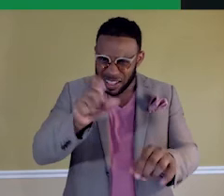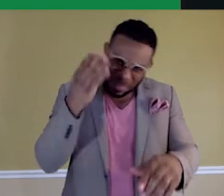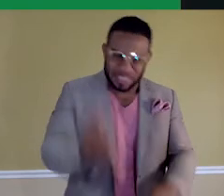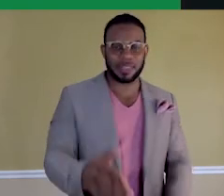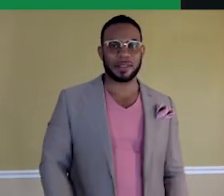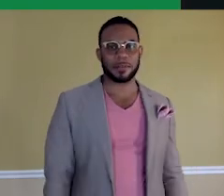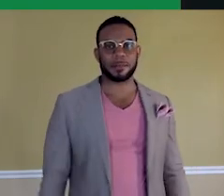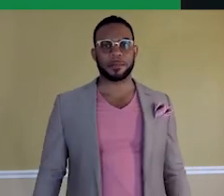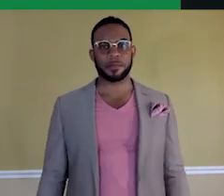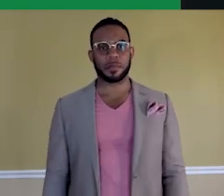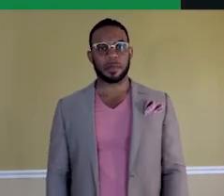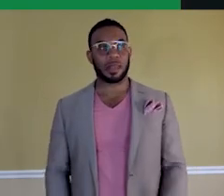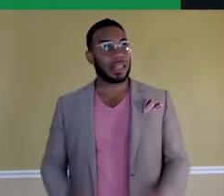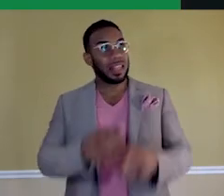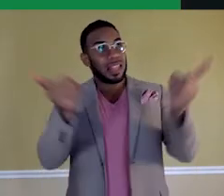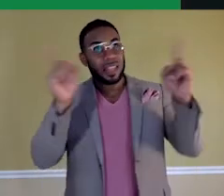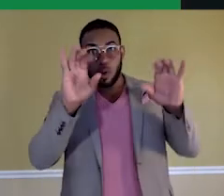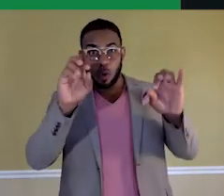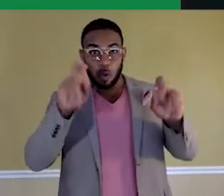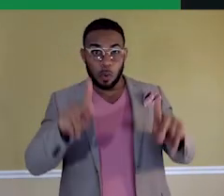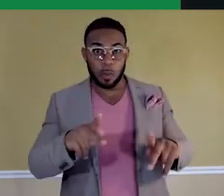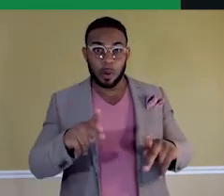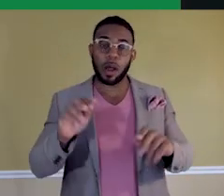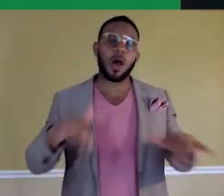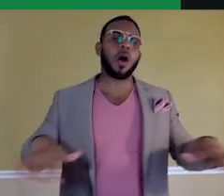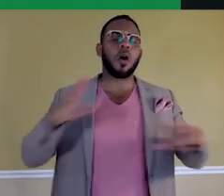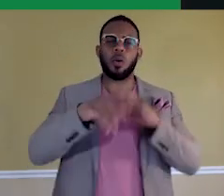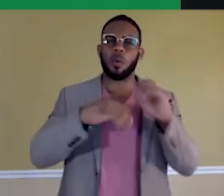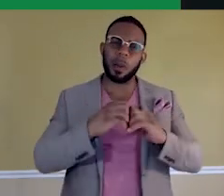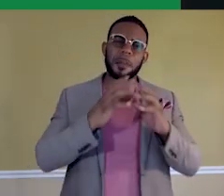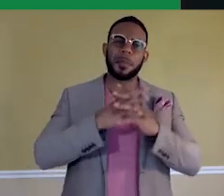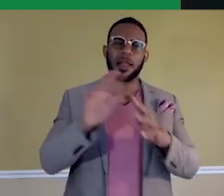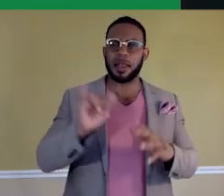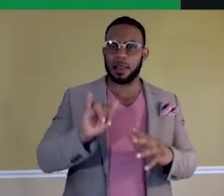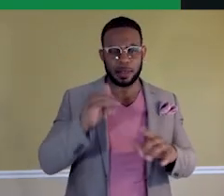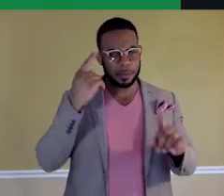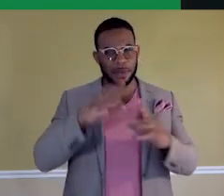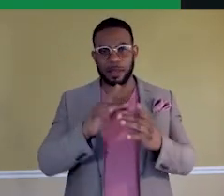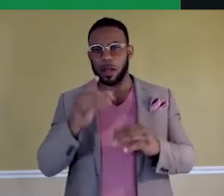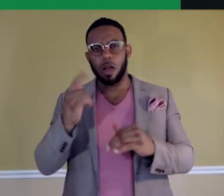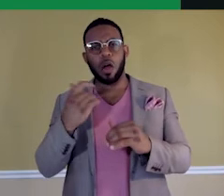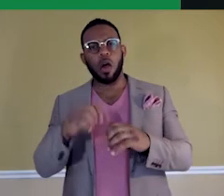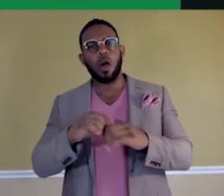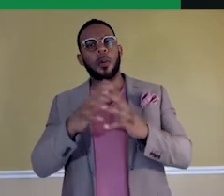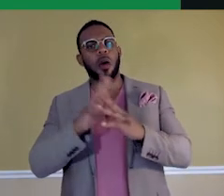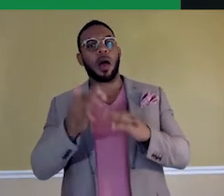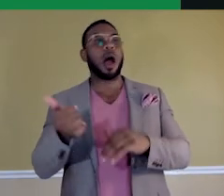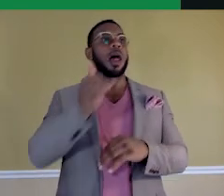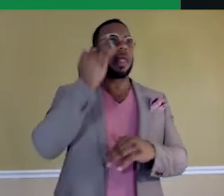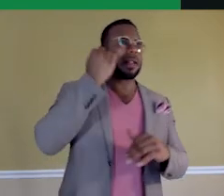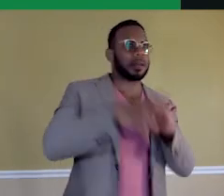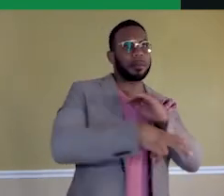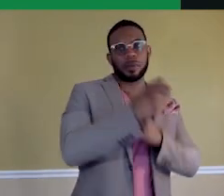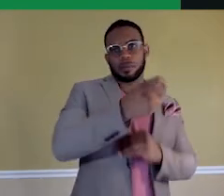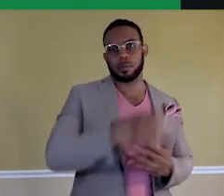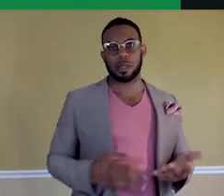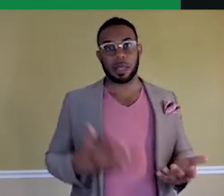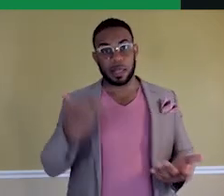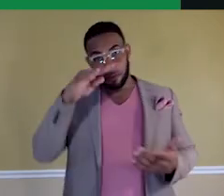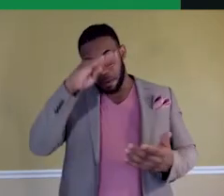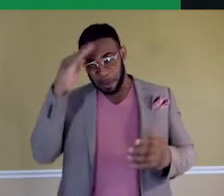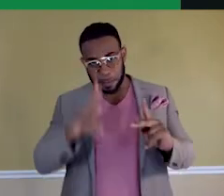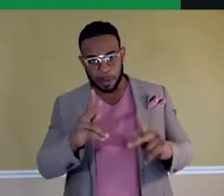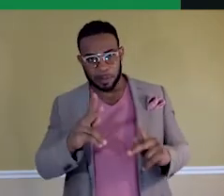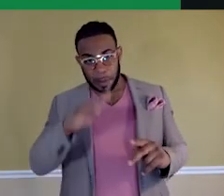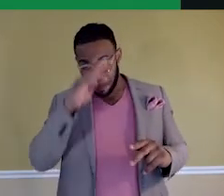there. Big corporations all over the world now are built, like I mentioned earlier, are built on ideas, are built on innovations. If the Black